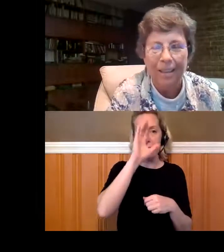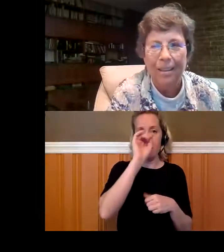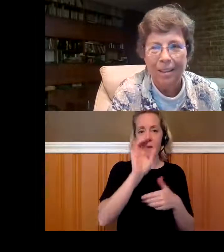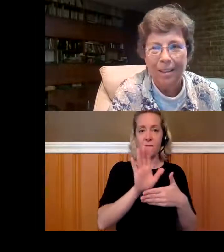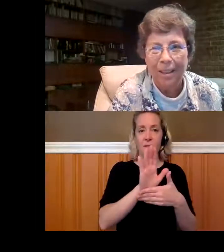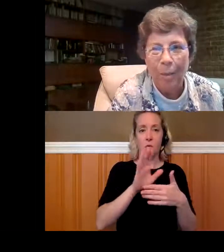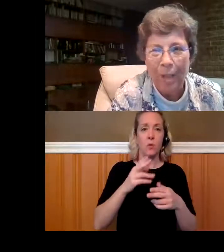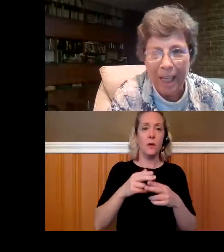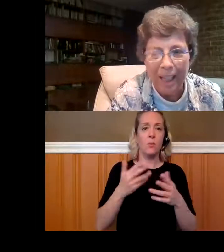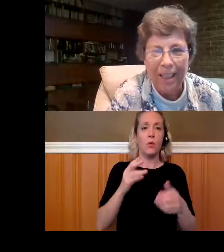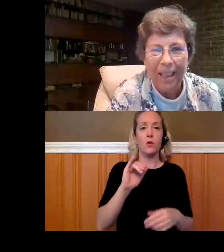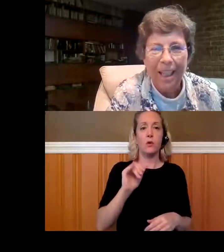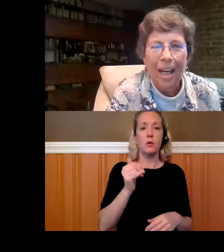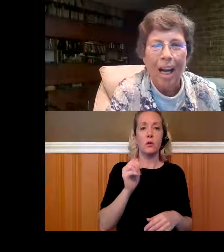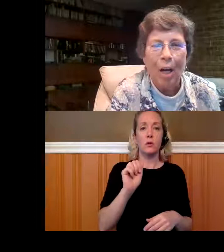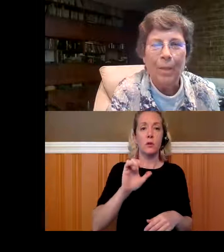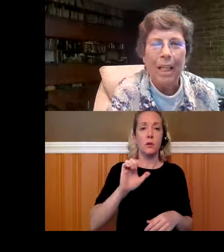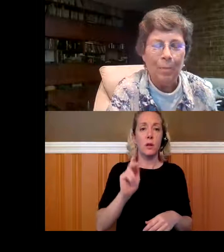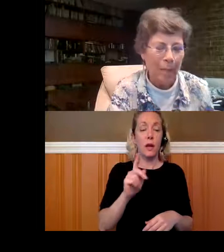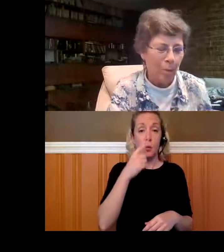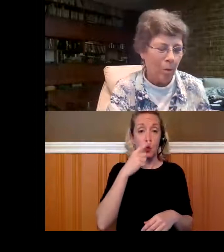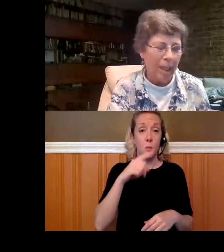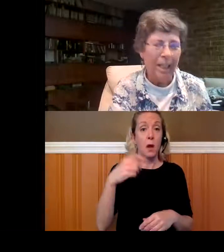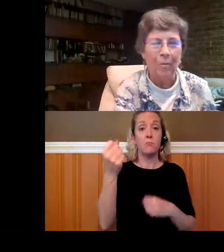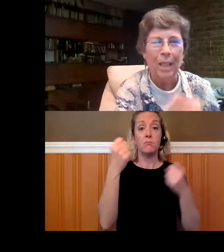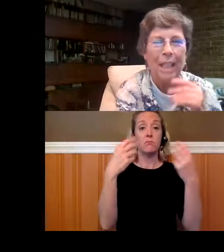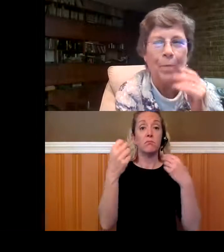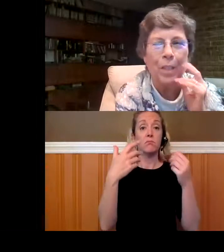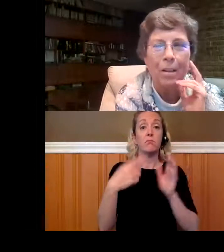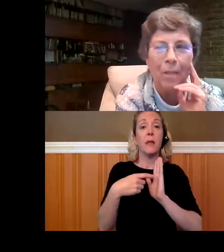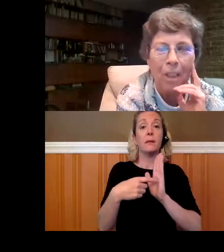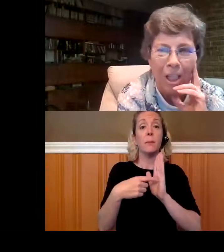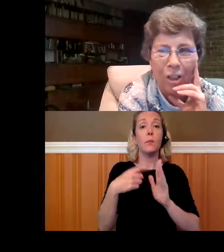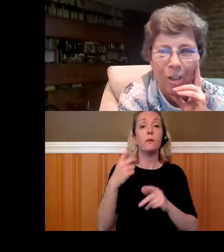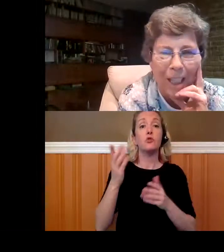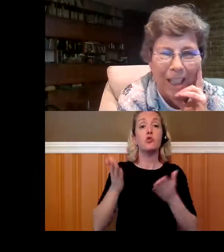communicate. Can people give me examples of gestures that he did?